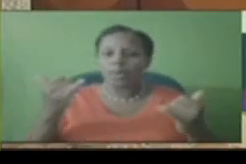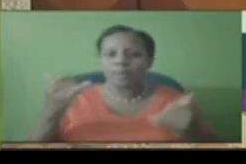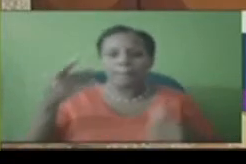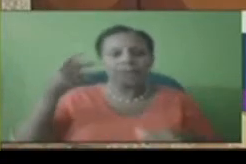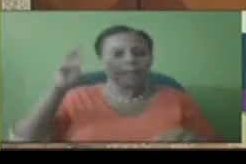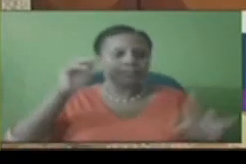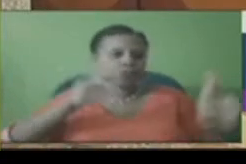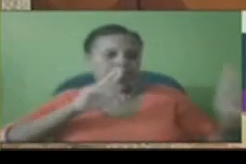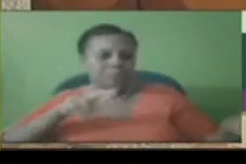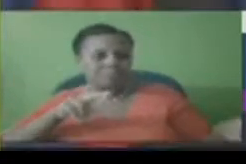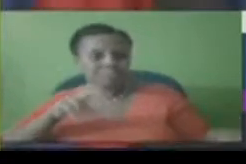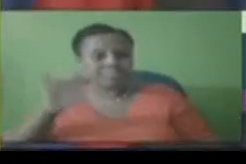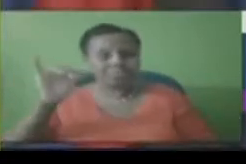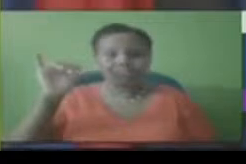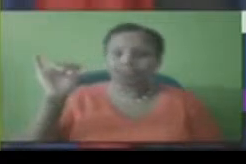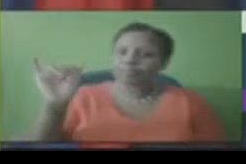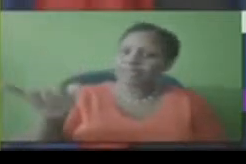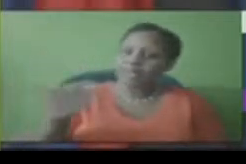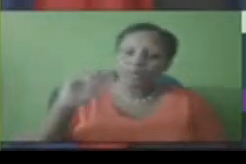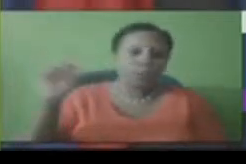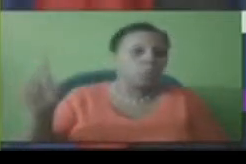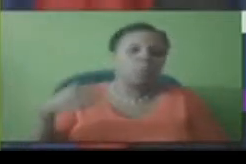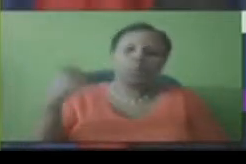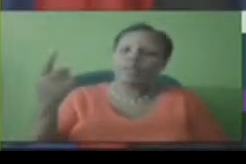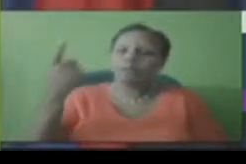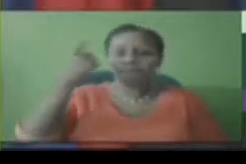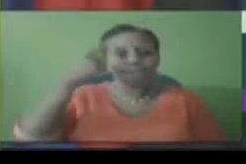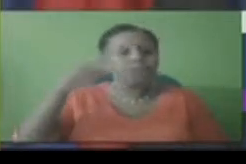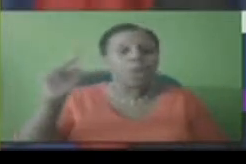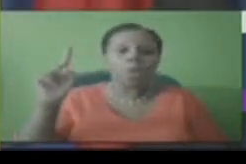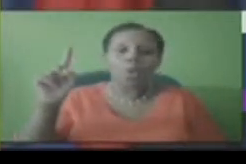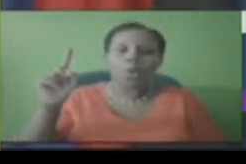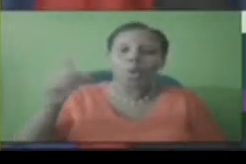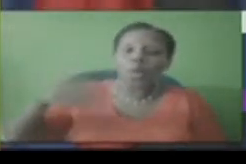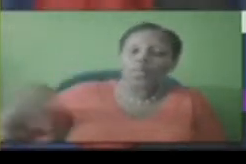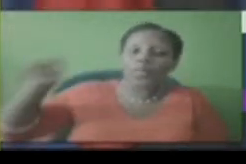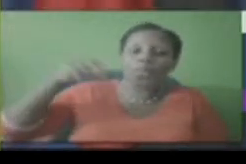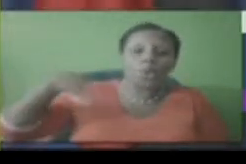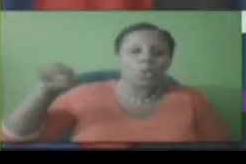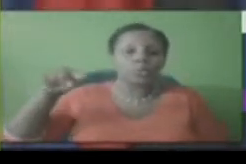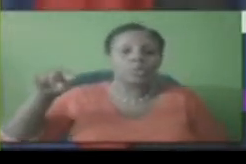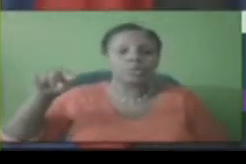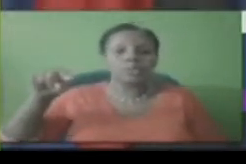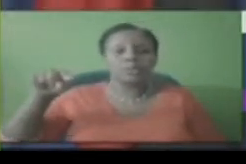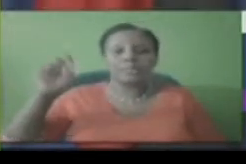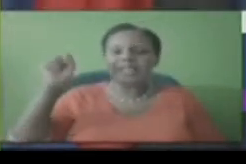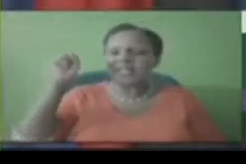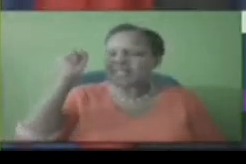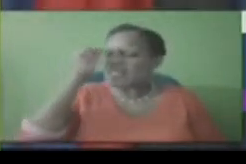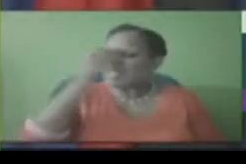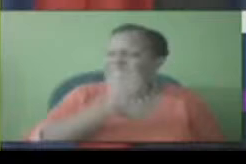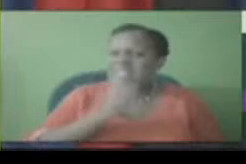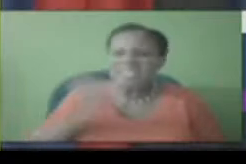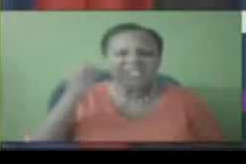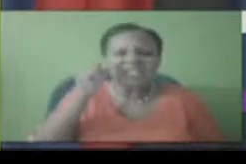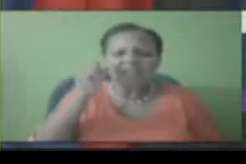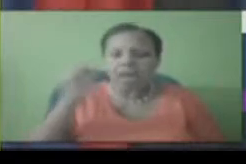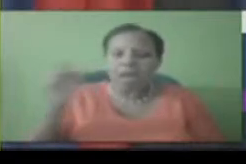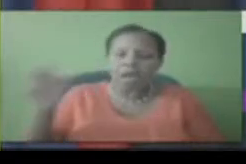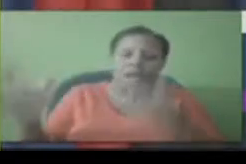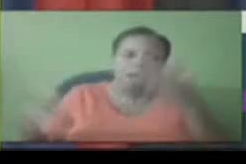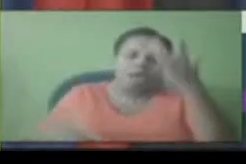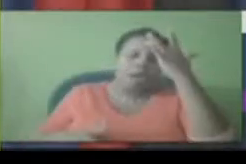only comes into play when you are already a seriously ill patient. So you don't want to go there. You don't